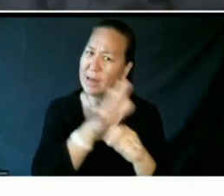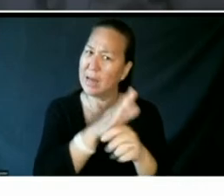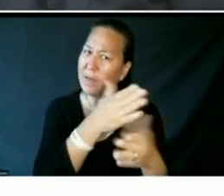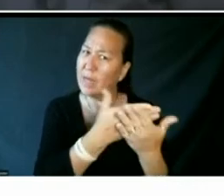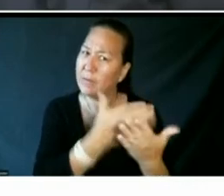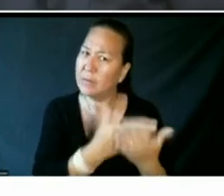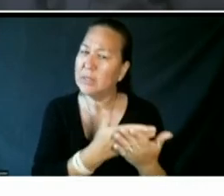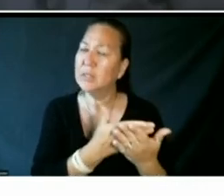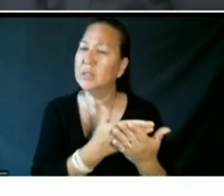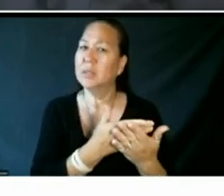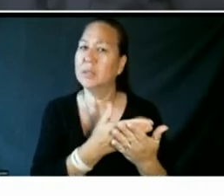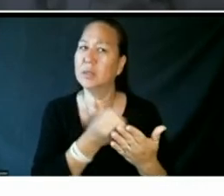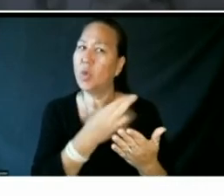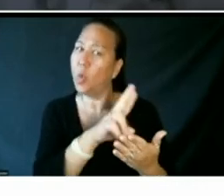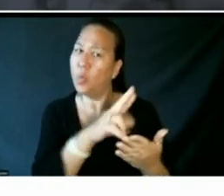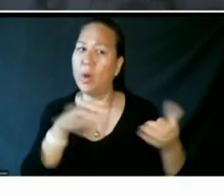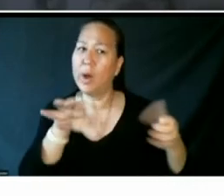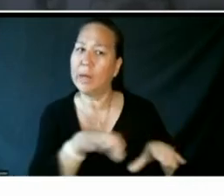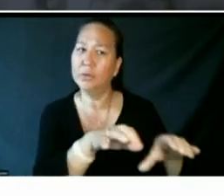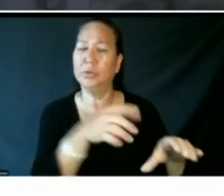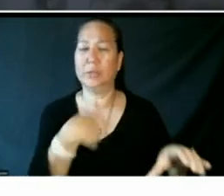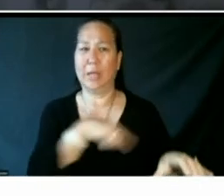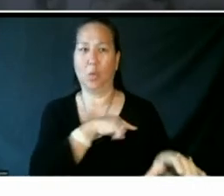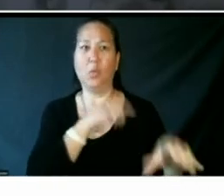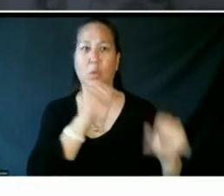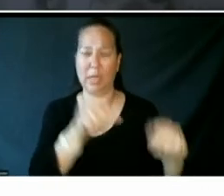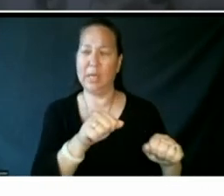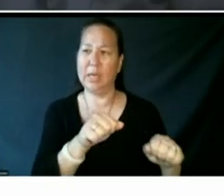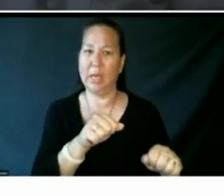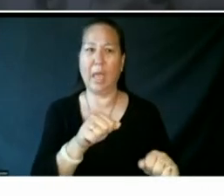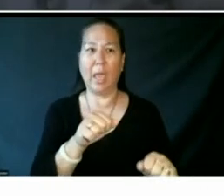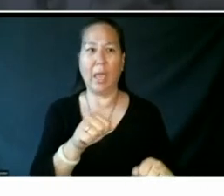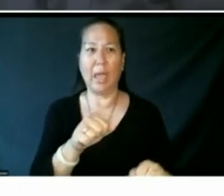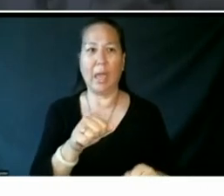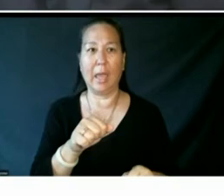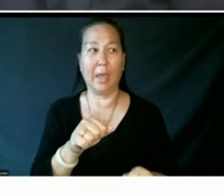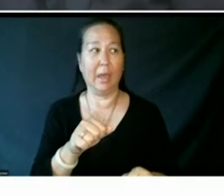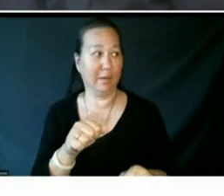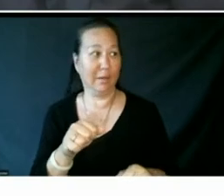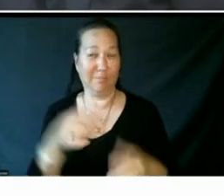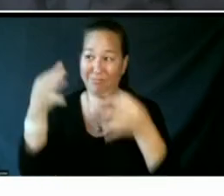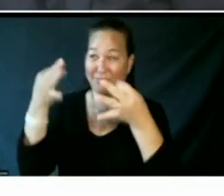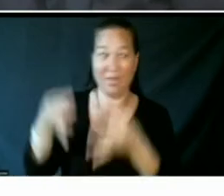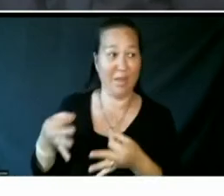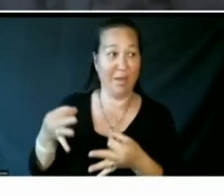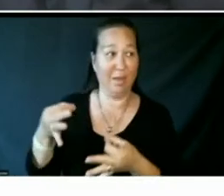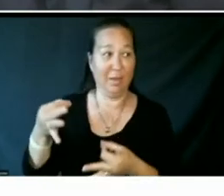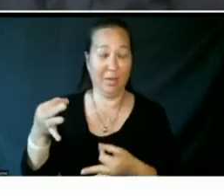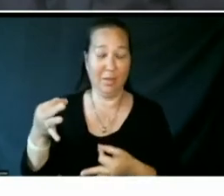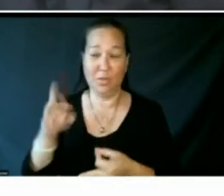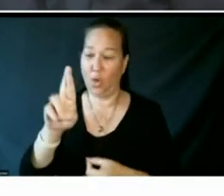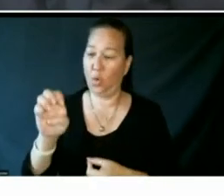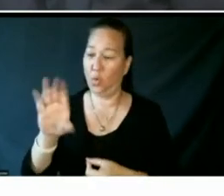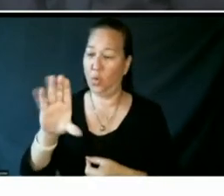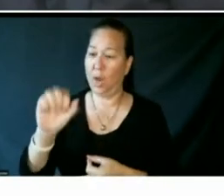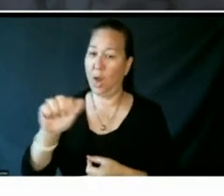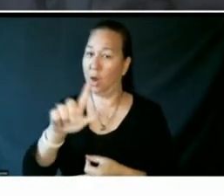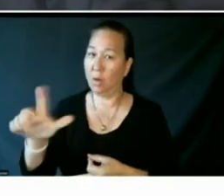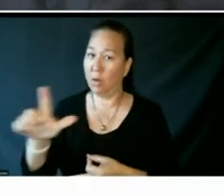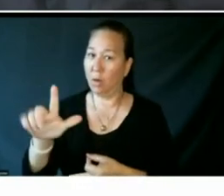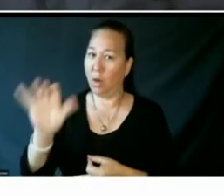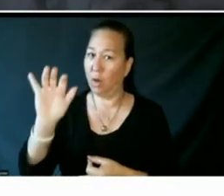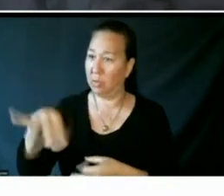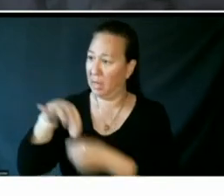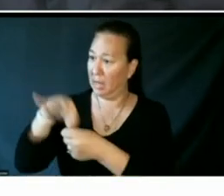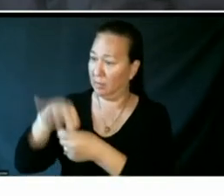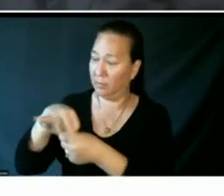could justify the recalling of the electors? But at that part of the conversation, I know he referred to someone else. But he